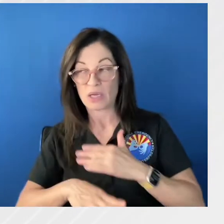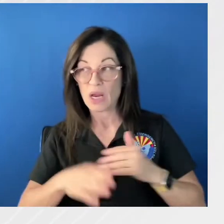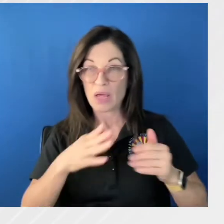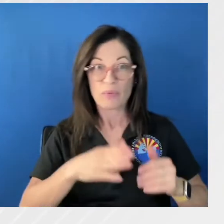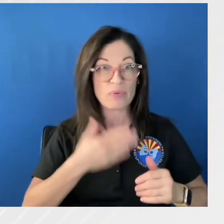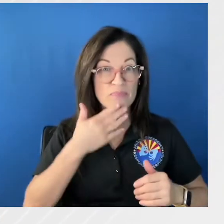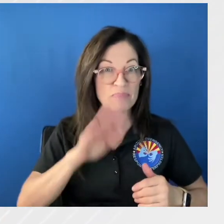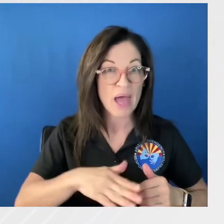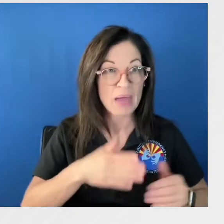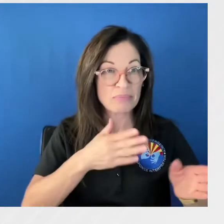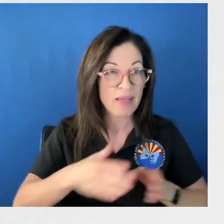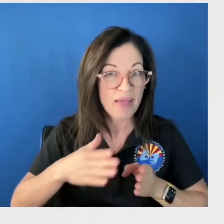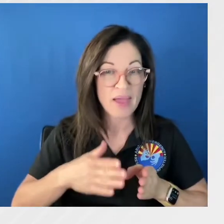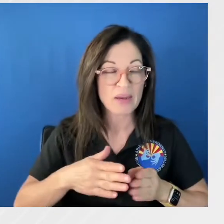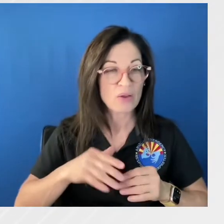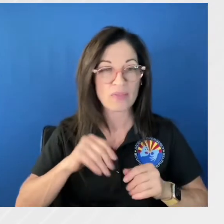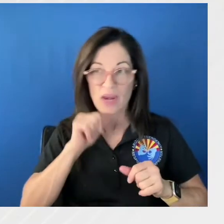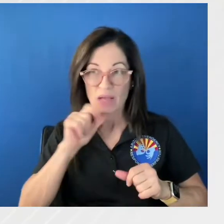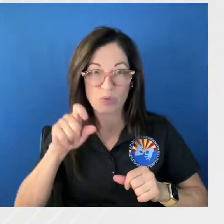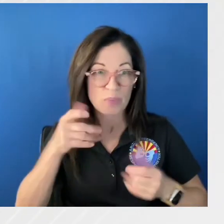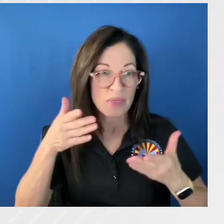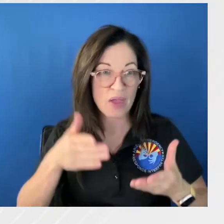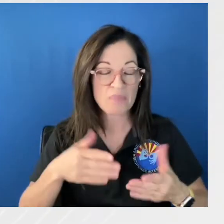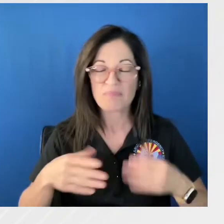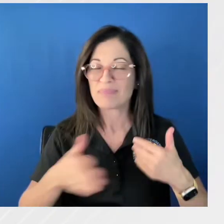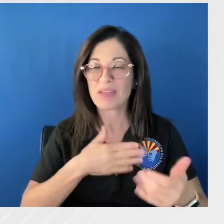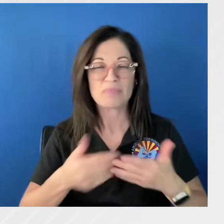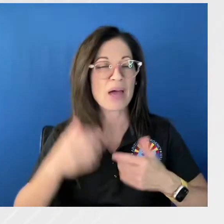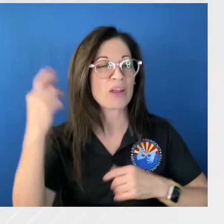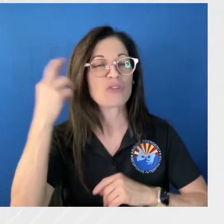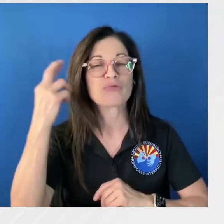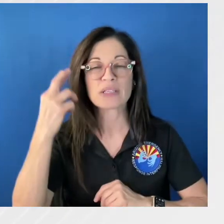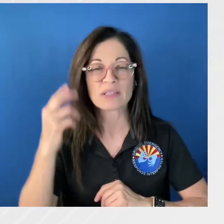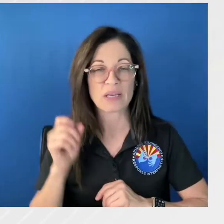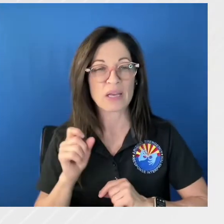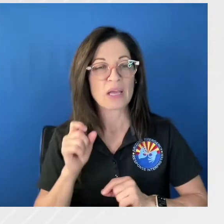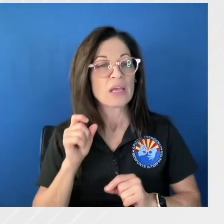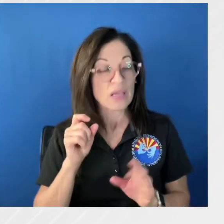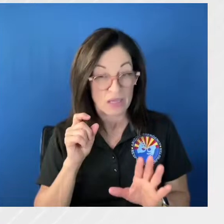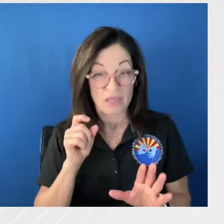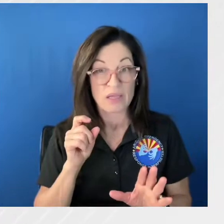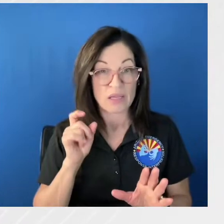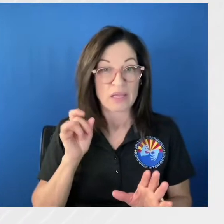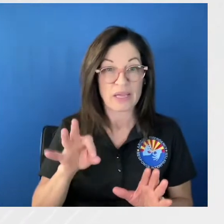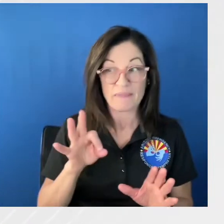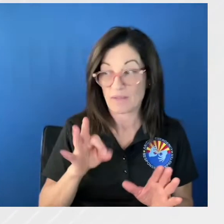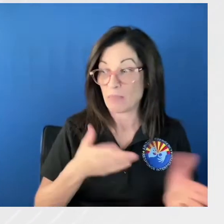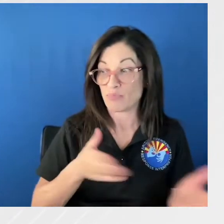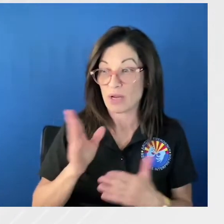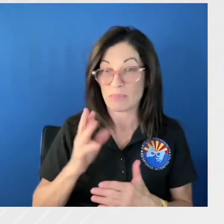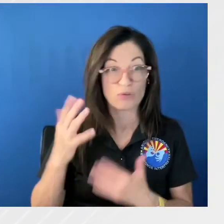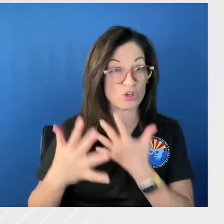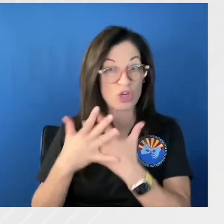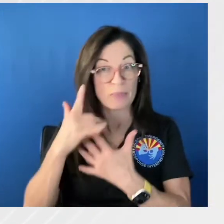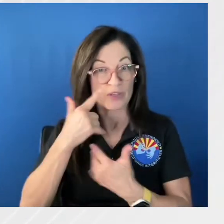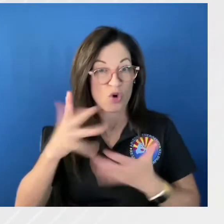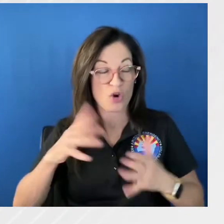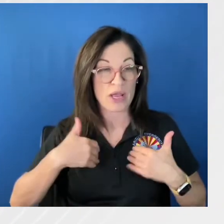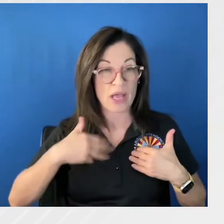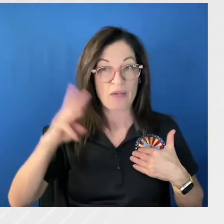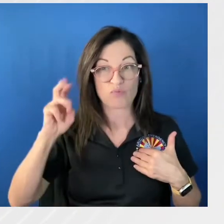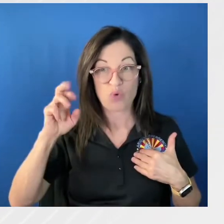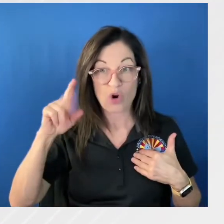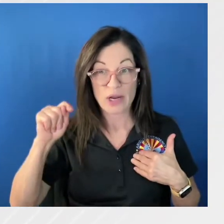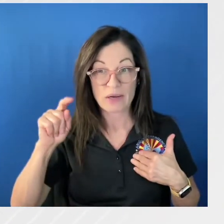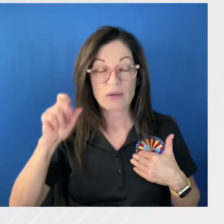in that area, I don't care what the little reason is. If there's some reason to take them to jail because they have a warrant or they want to get in a pursuit with the deputies because